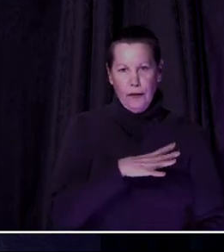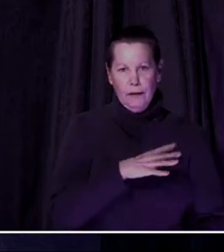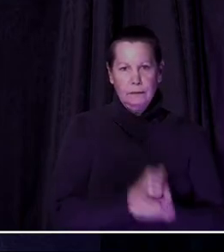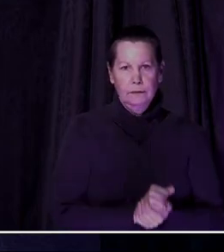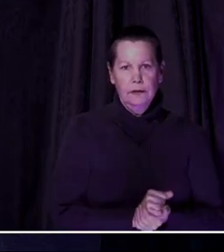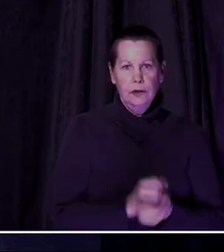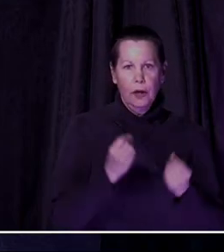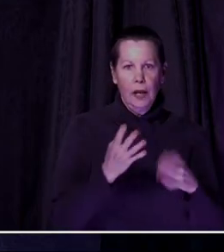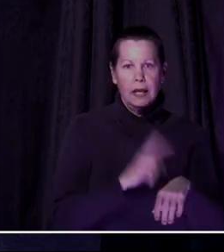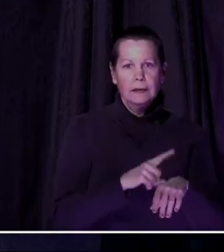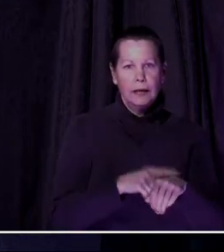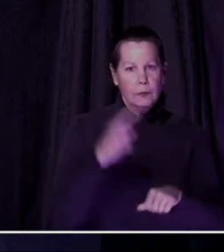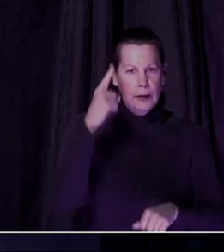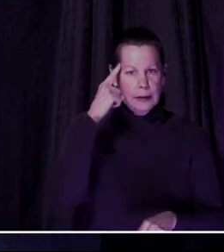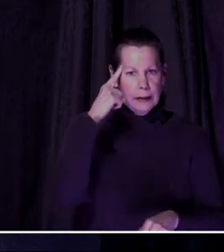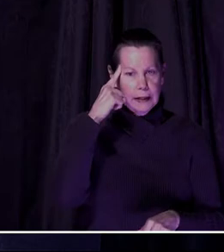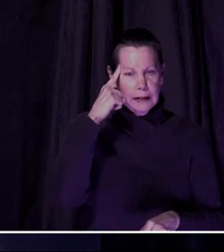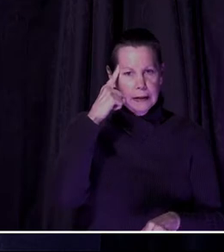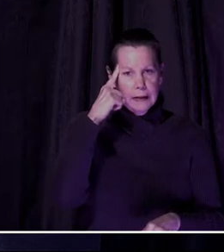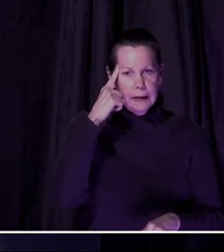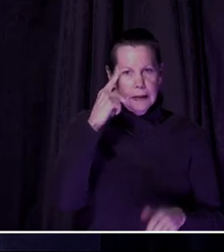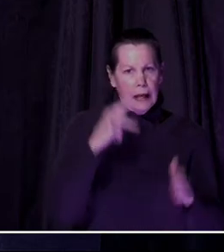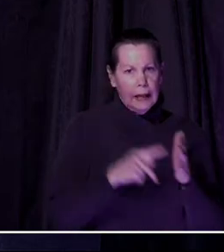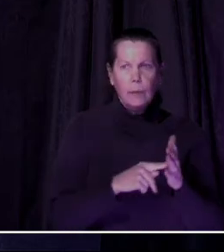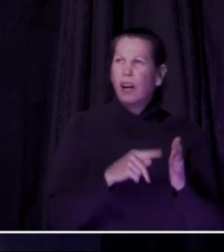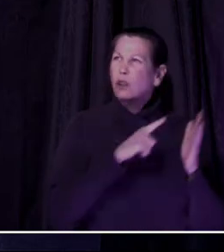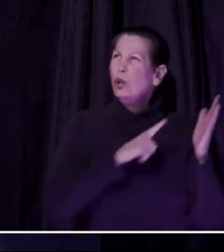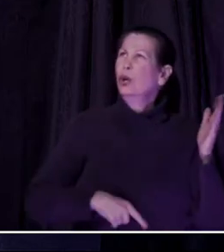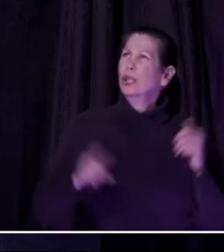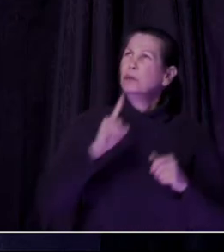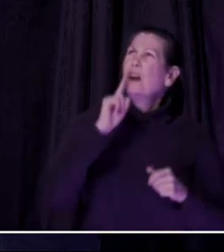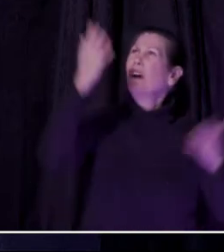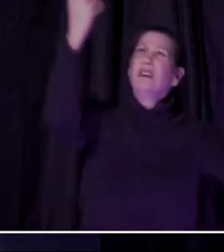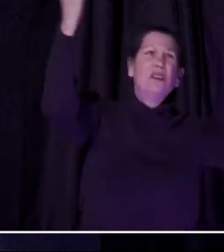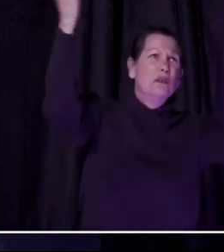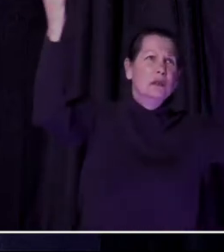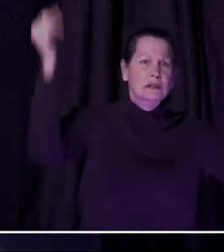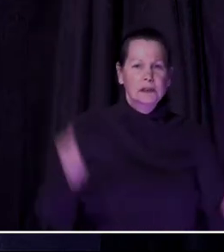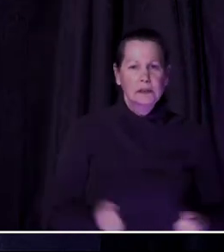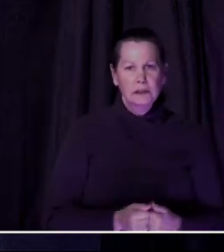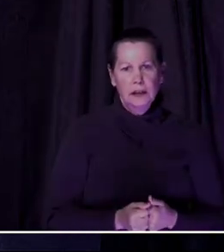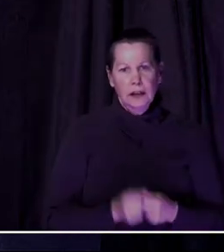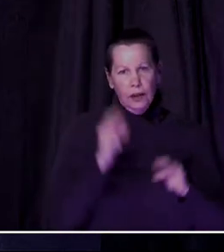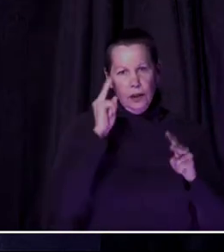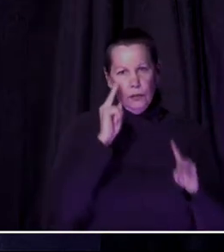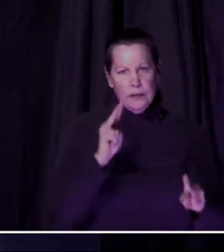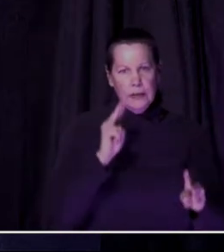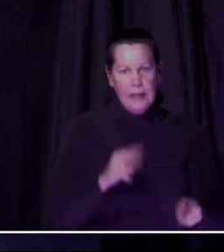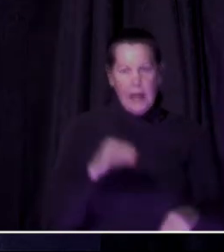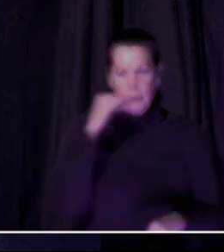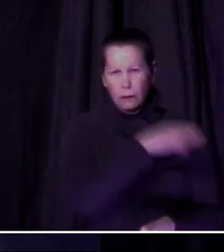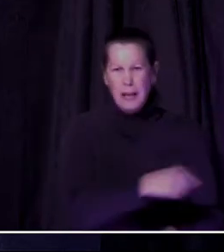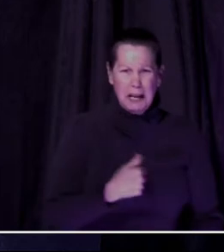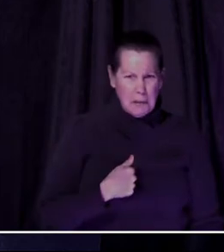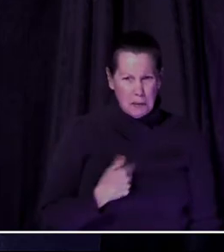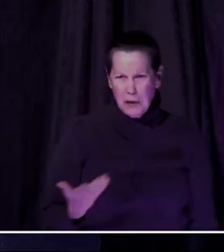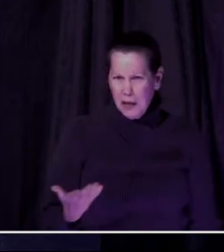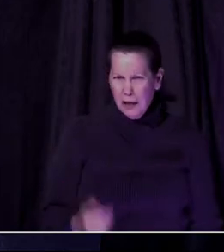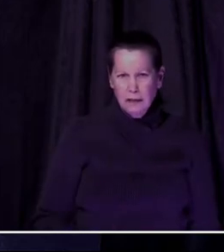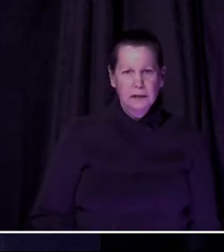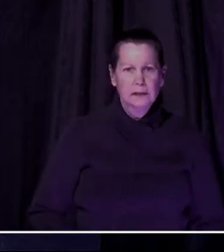so a lot of times we may be thinking like, Paul, you know, Lord, where are you? You see how they lying about me, Lord?